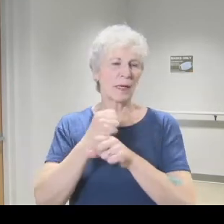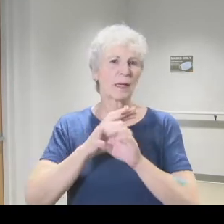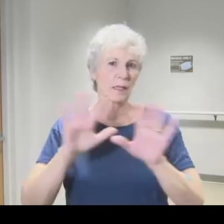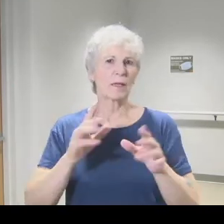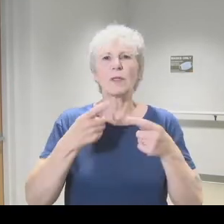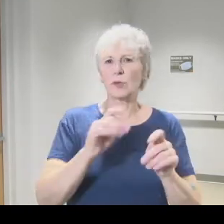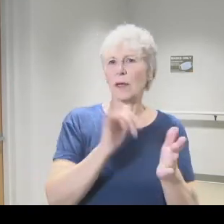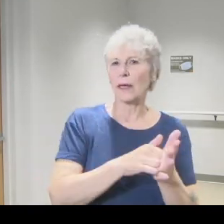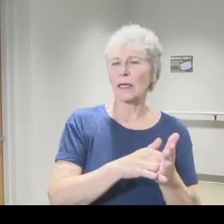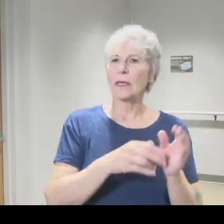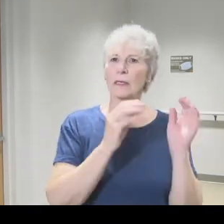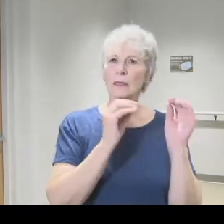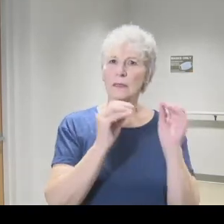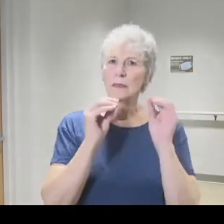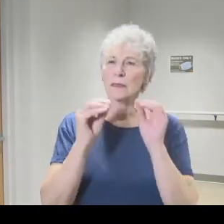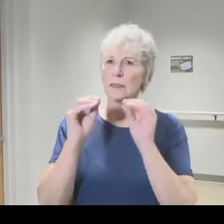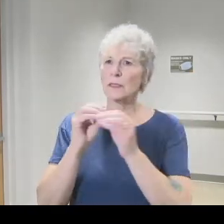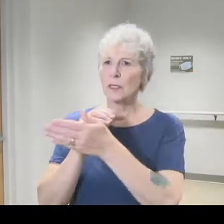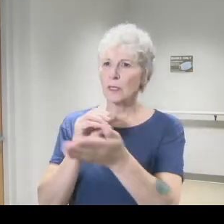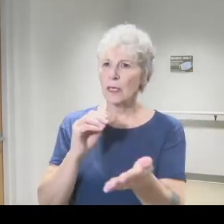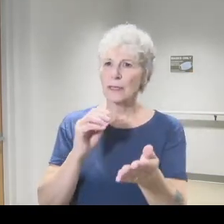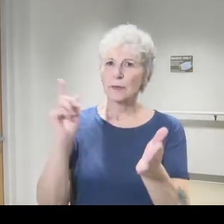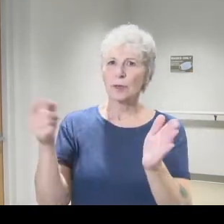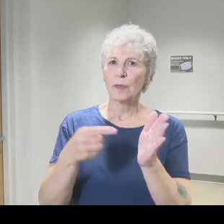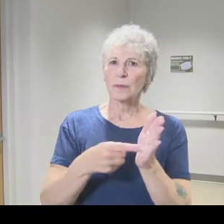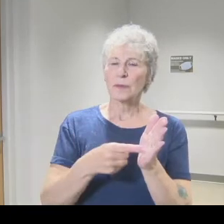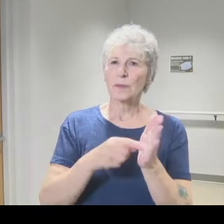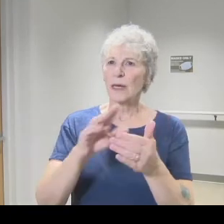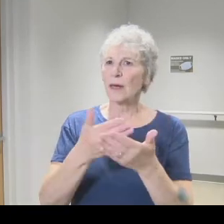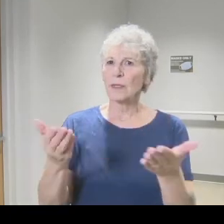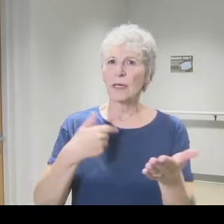that. "Teaching them to observe all that I have commanded you,